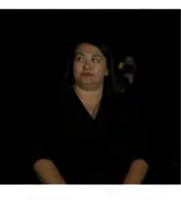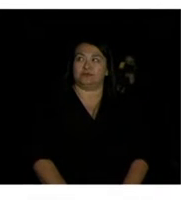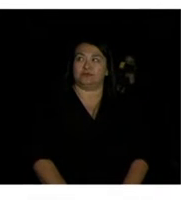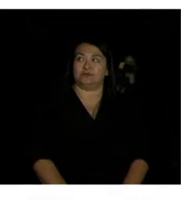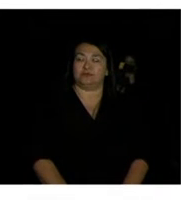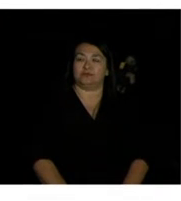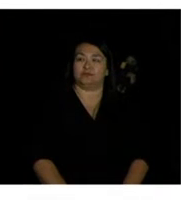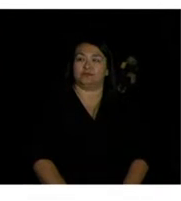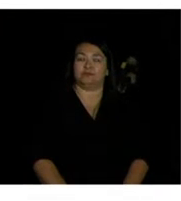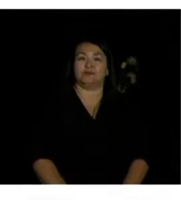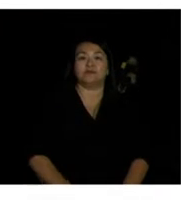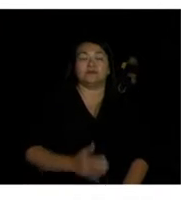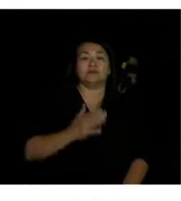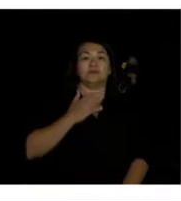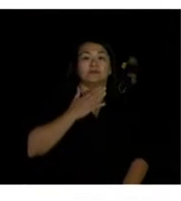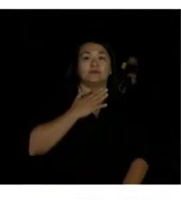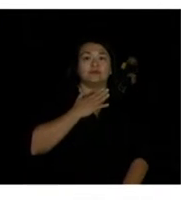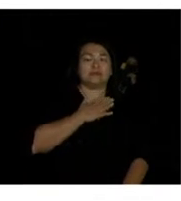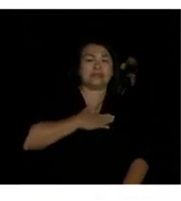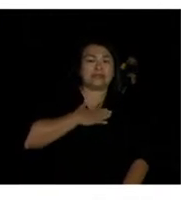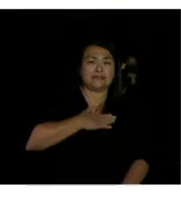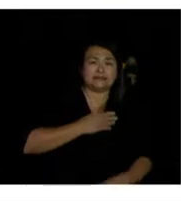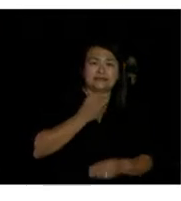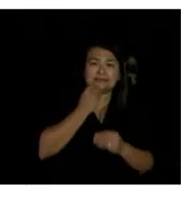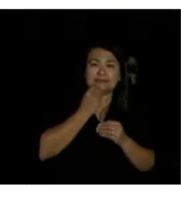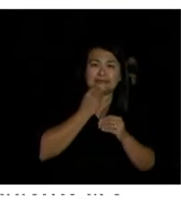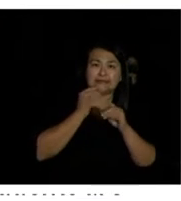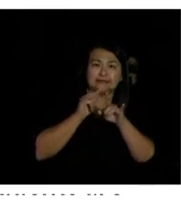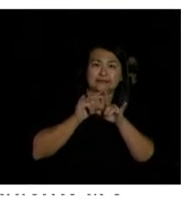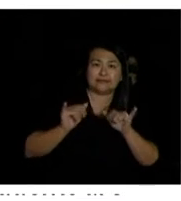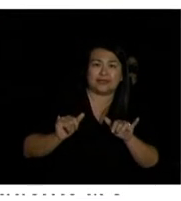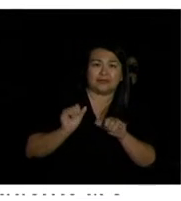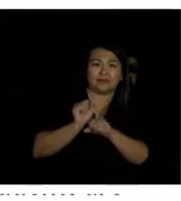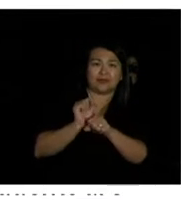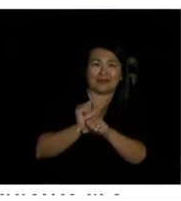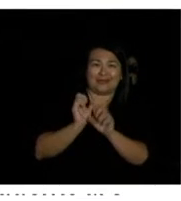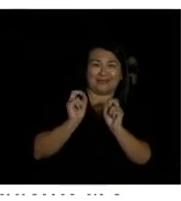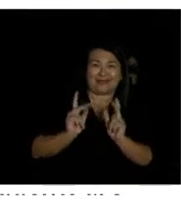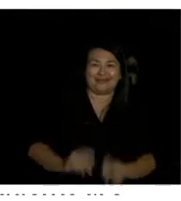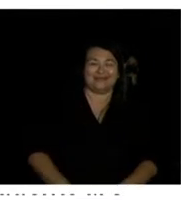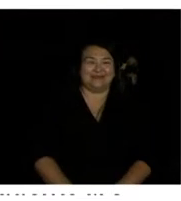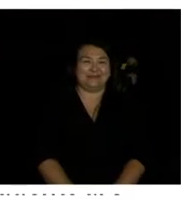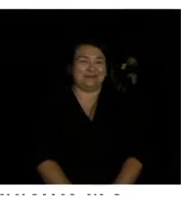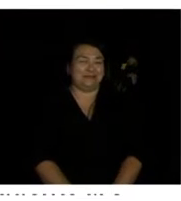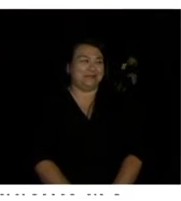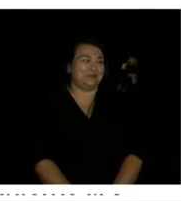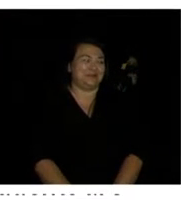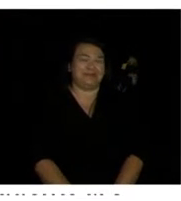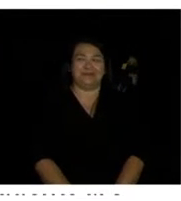And feel free to eat while you're working.